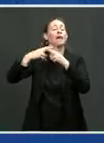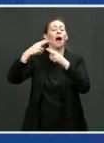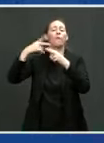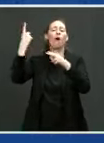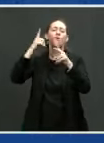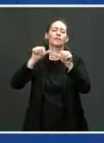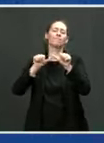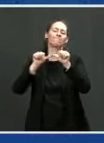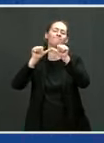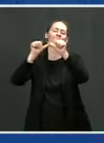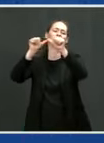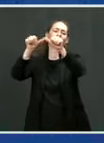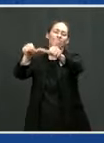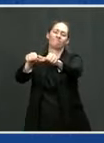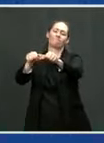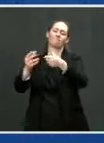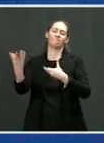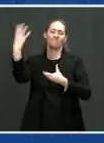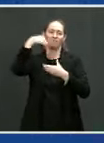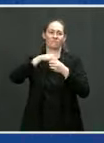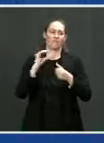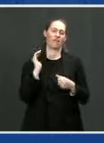and his memory in our hearts,